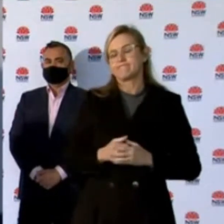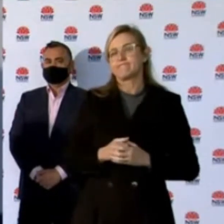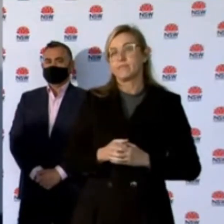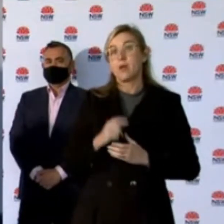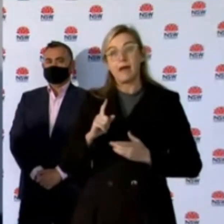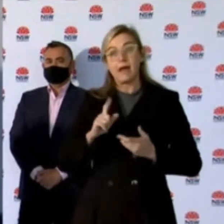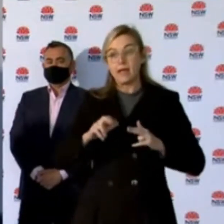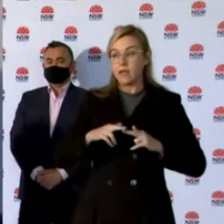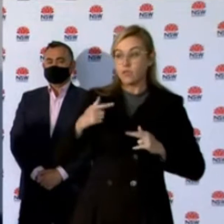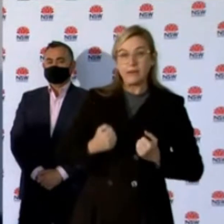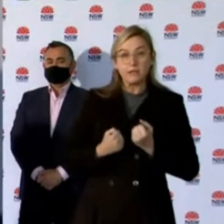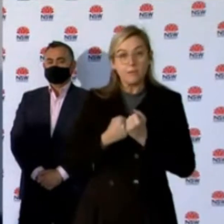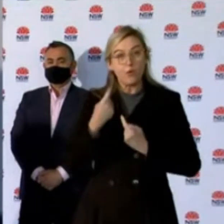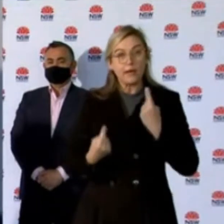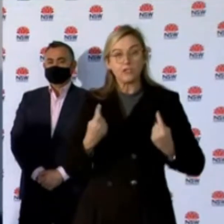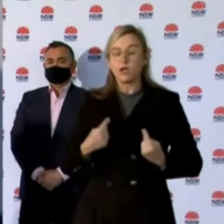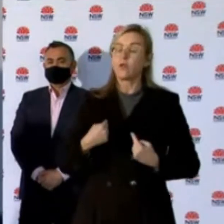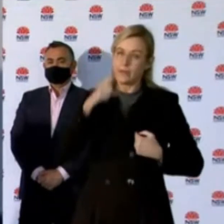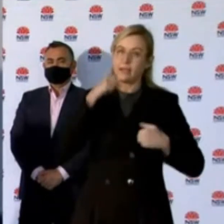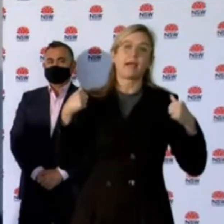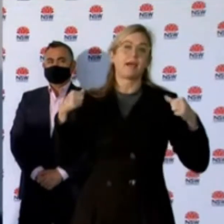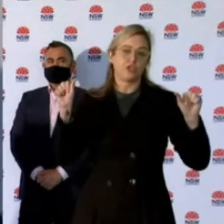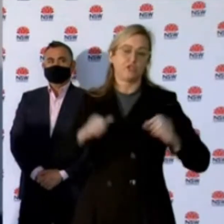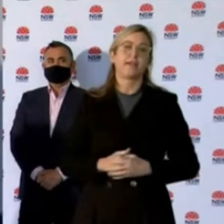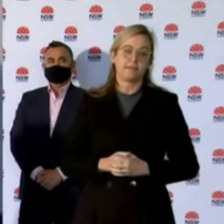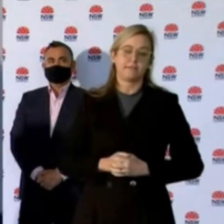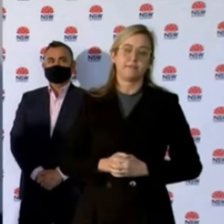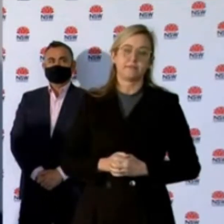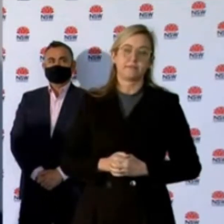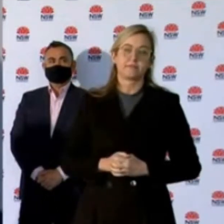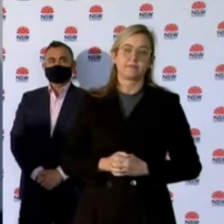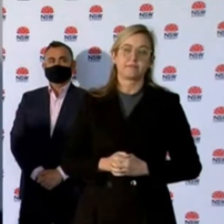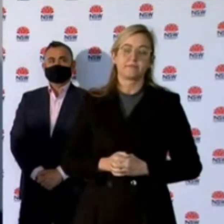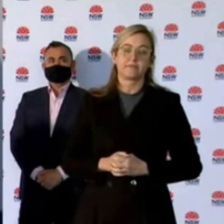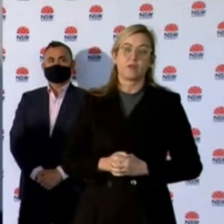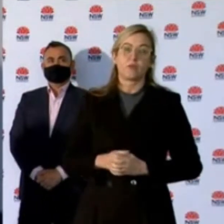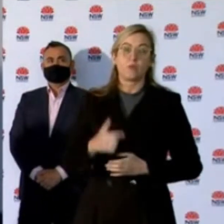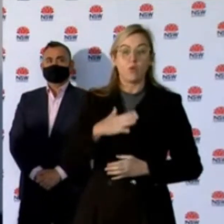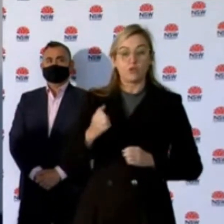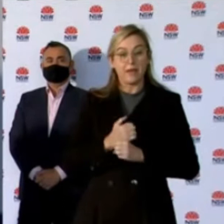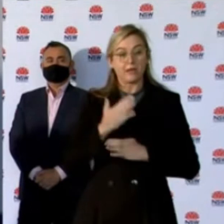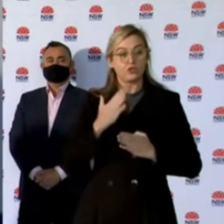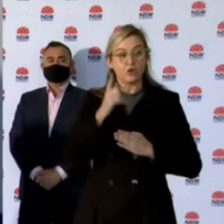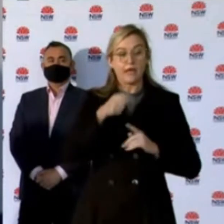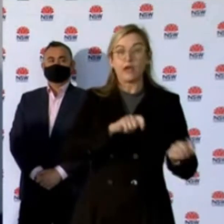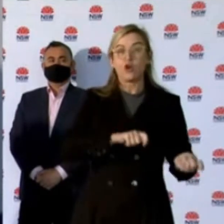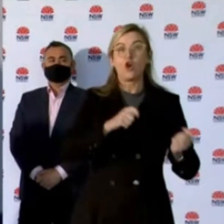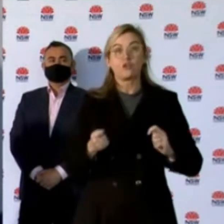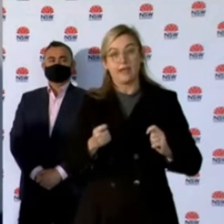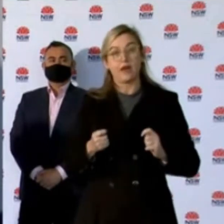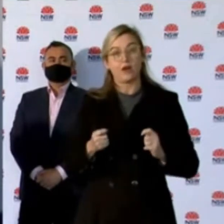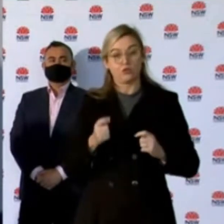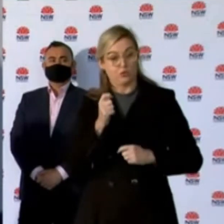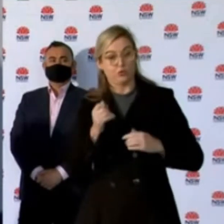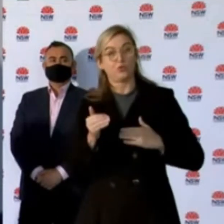can achieve what we need to achieve. We are throwing everything at this. We want to come out of this lockdown as soon as possible. We want to make sure that